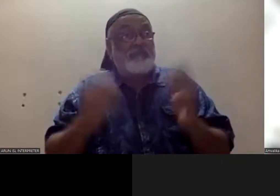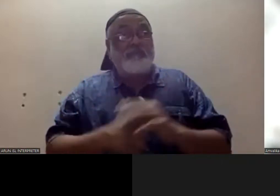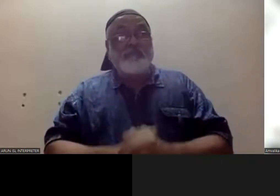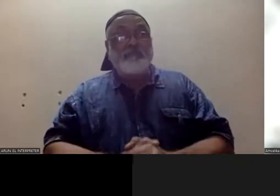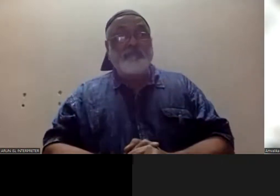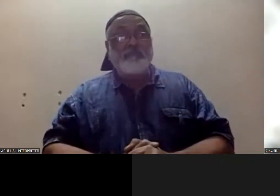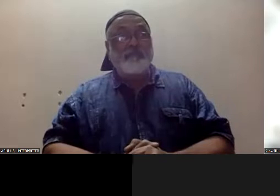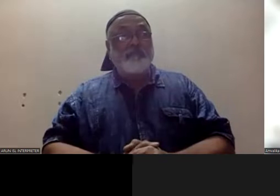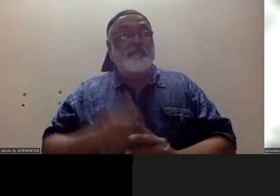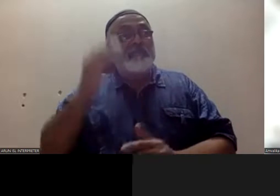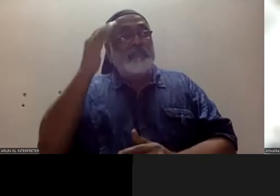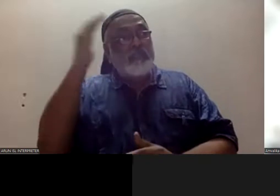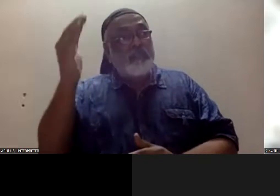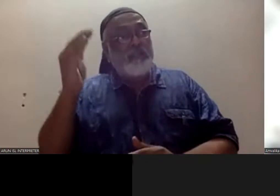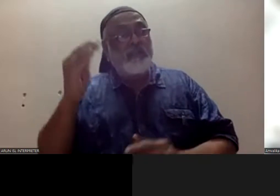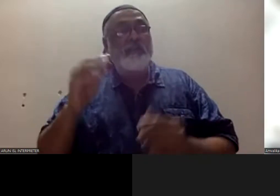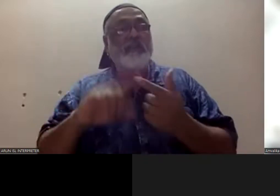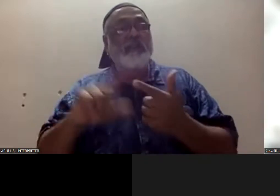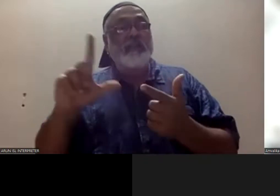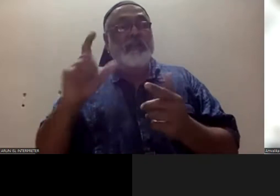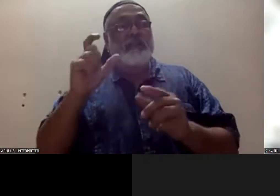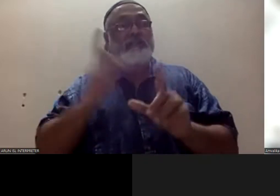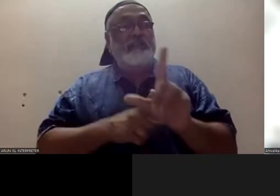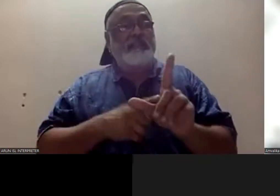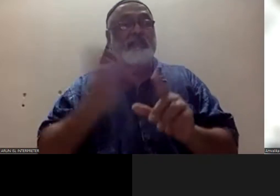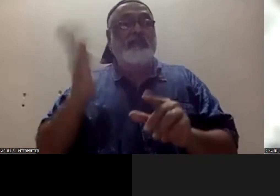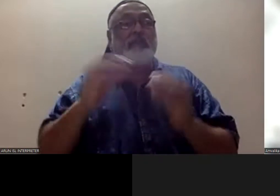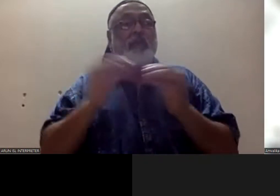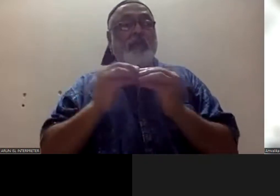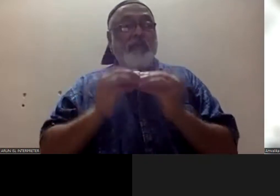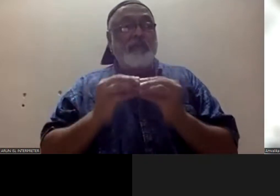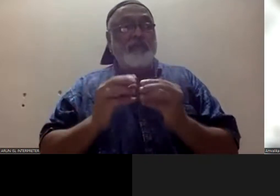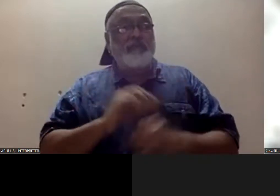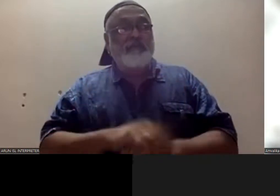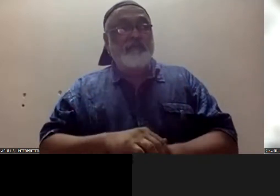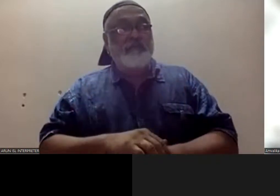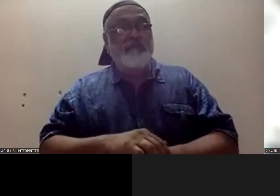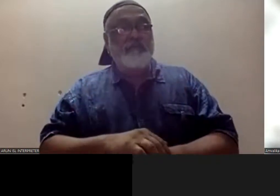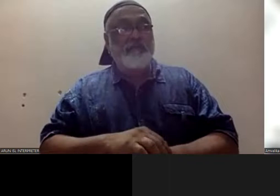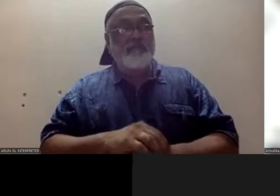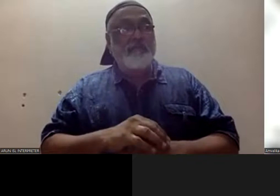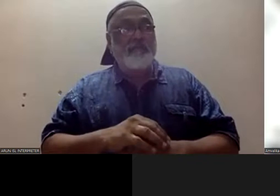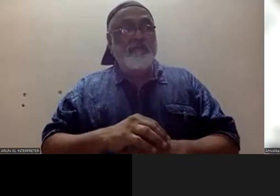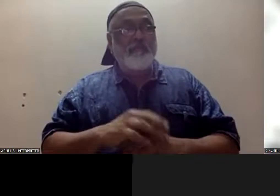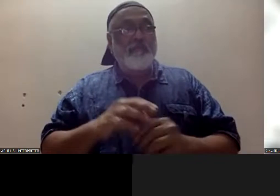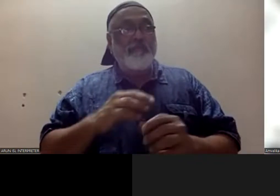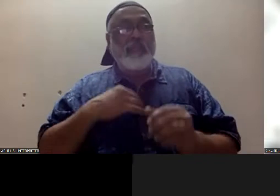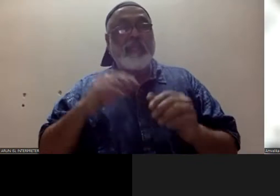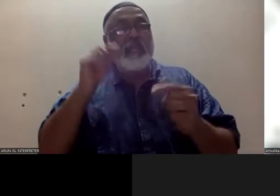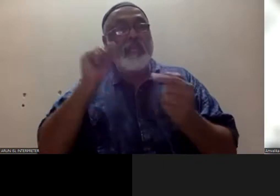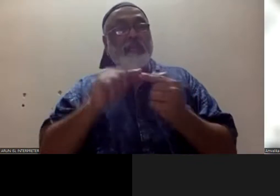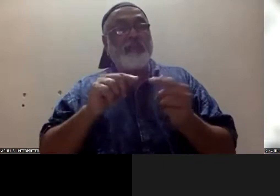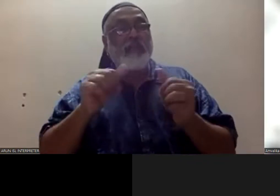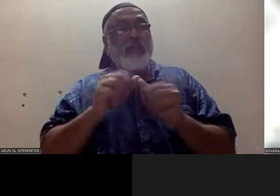Hello, ma'am. I'm Elsie Yes. from Mumbai. Hello. One doubt Yeah. related with Abhay only. Yeah. Any websites